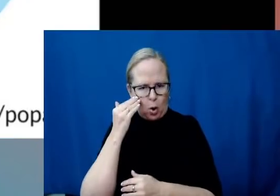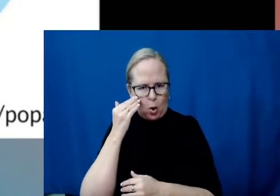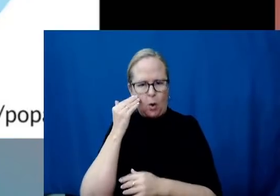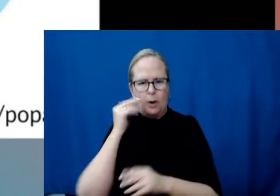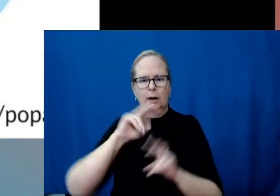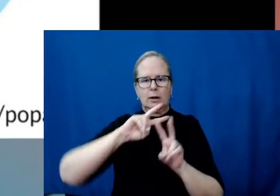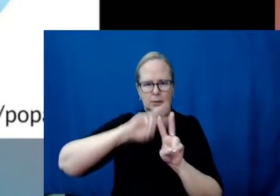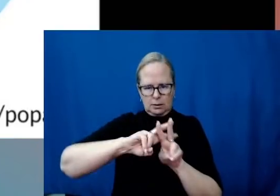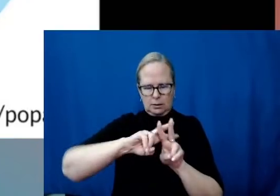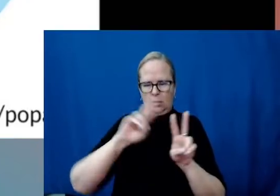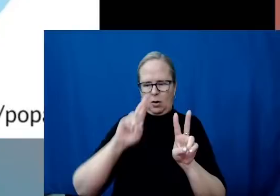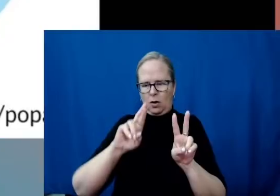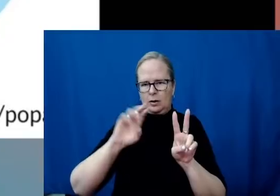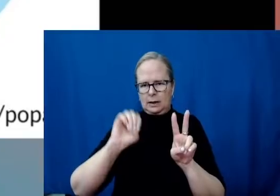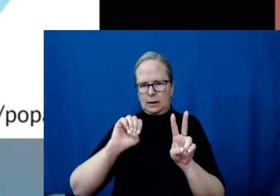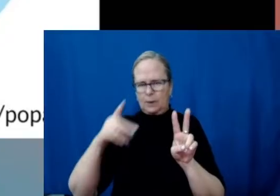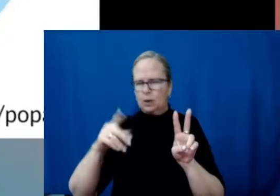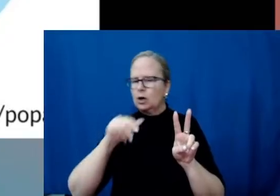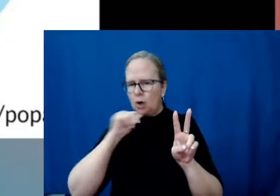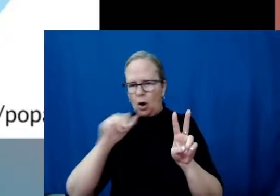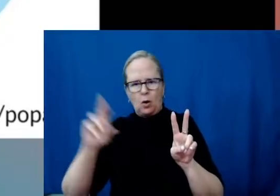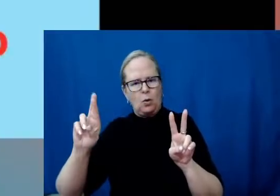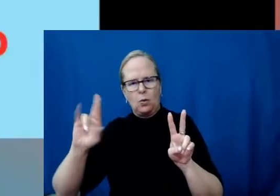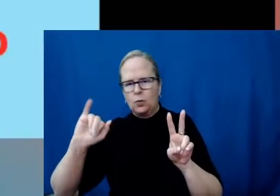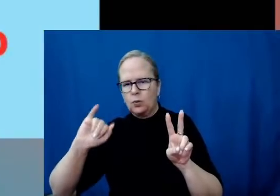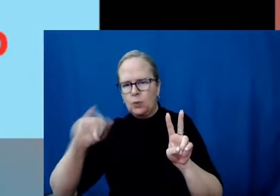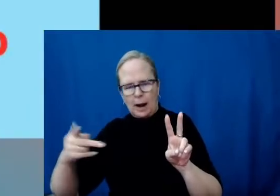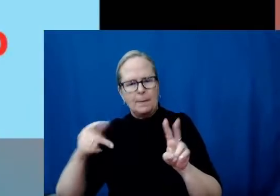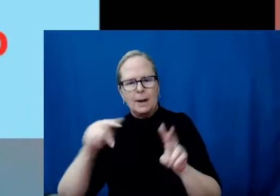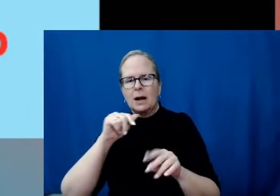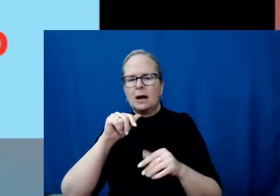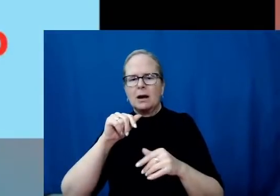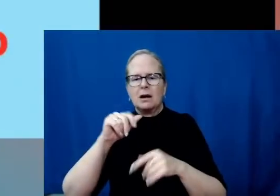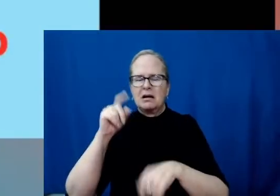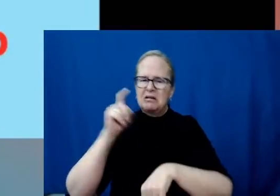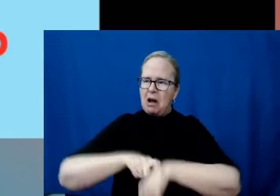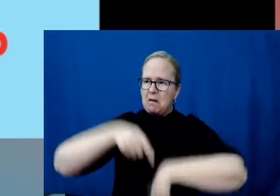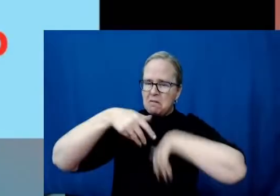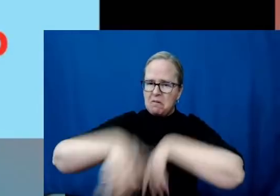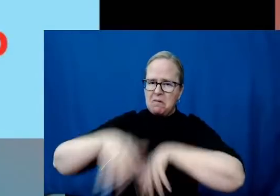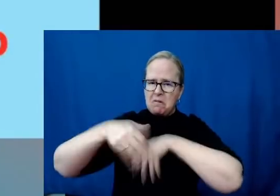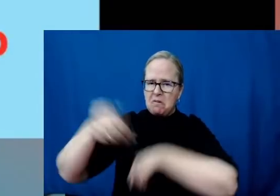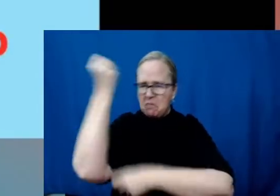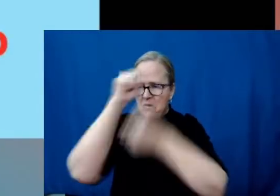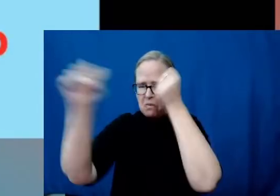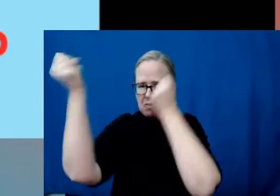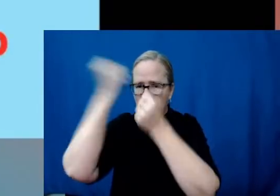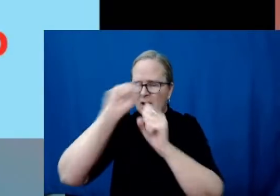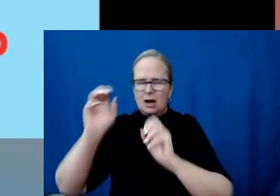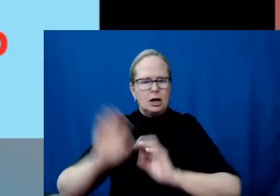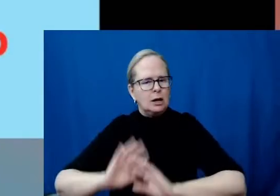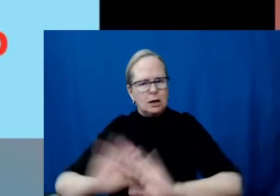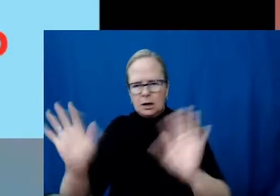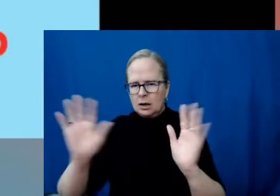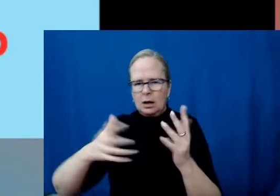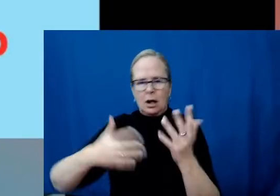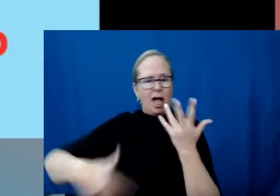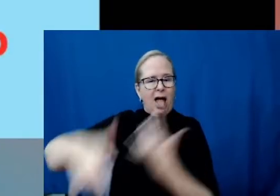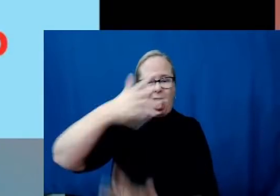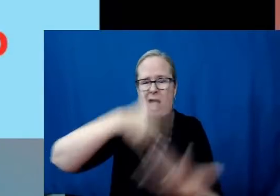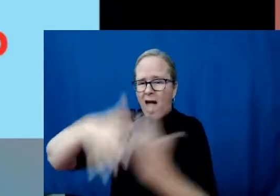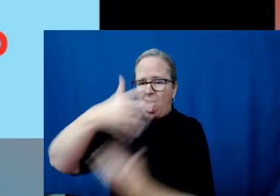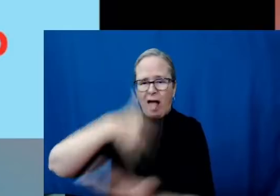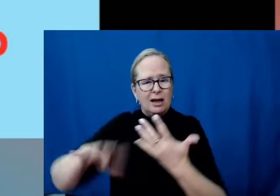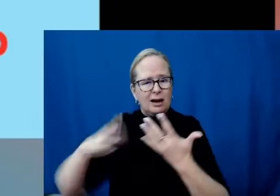We know that now is not the moment to be taking to the streets. It is